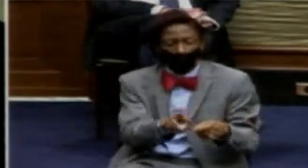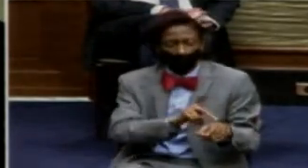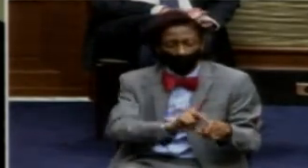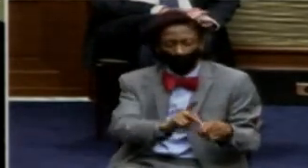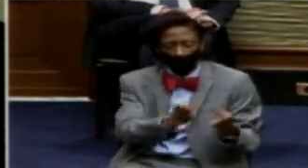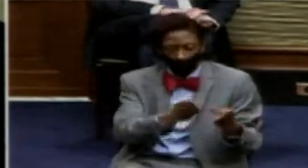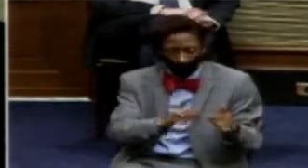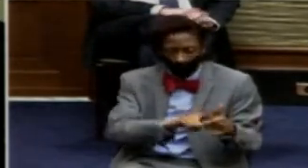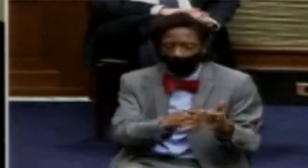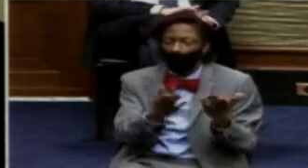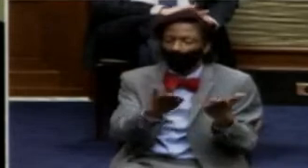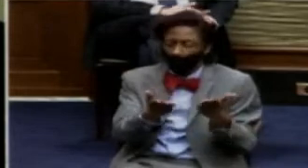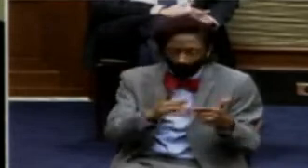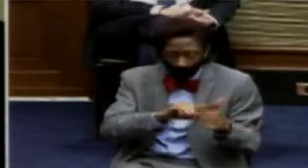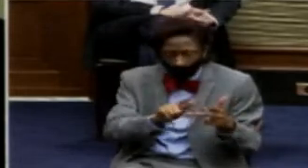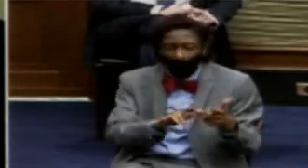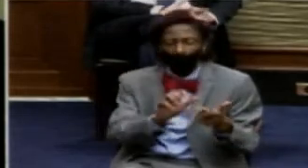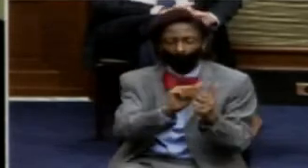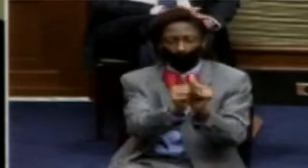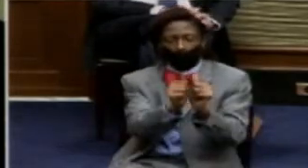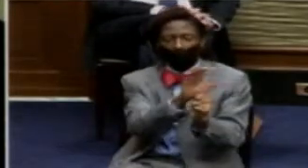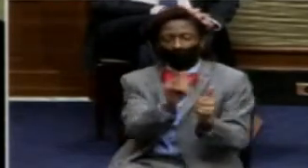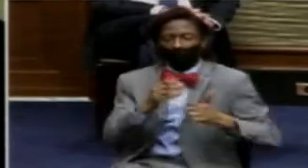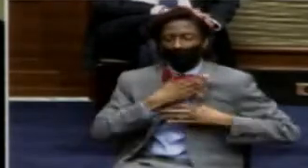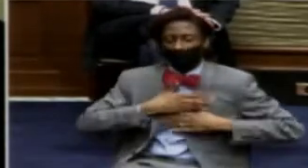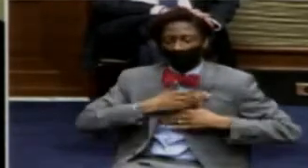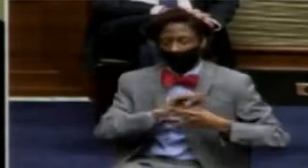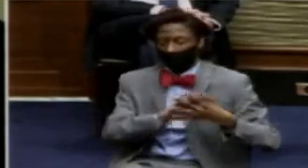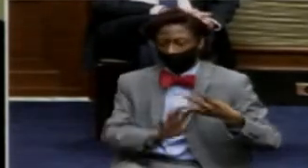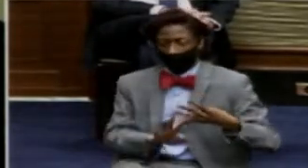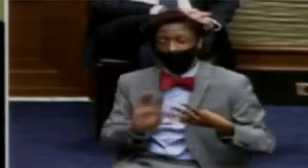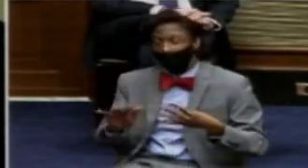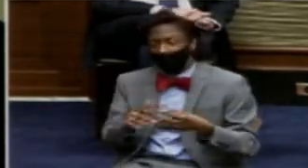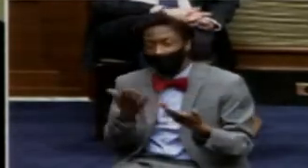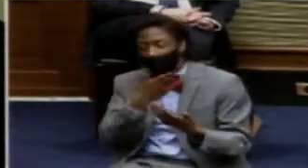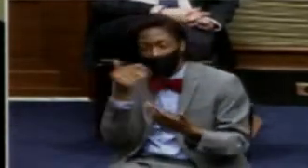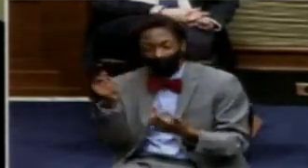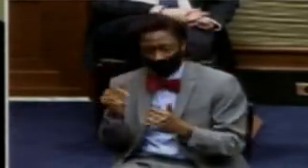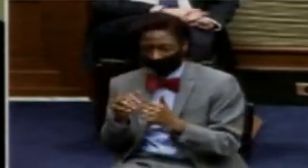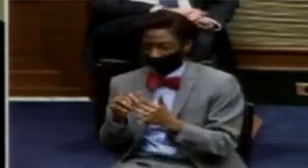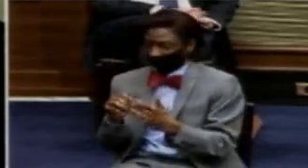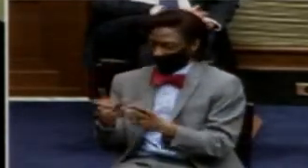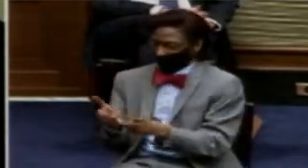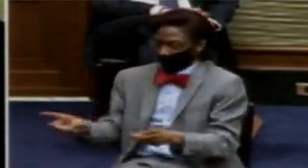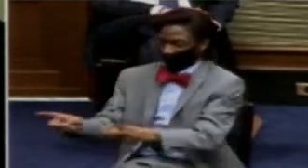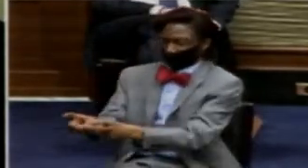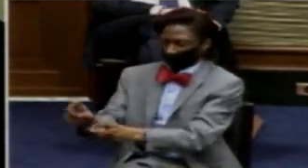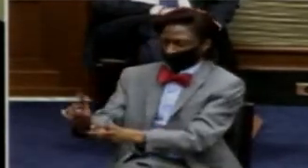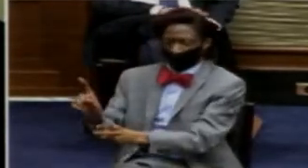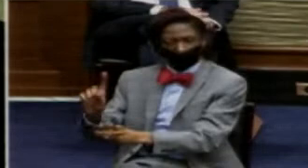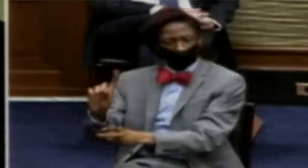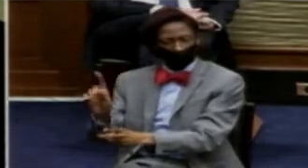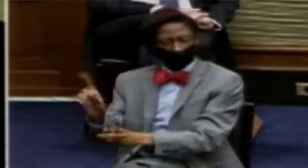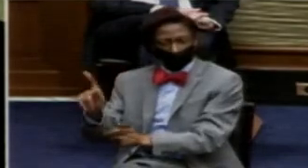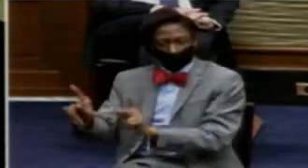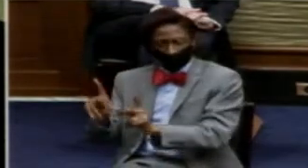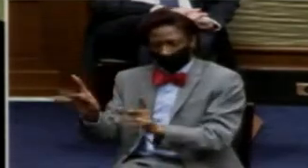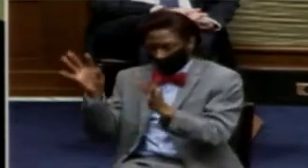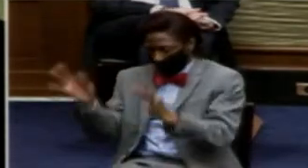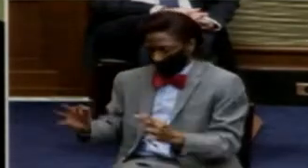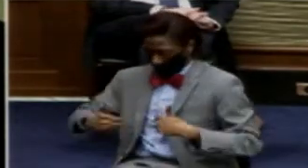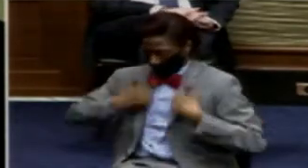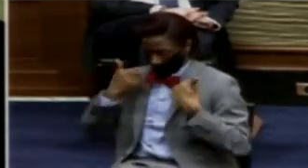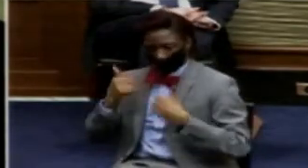hospitality, sports, and entertainment. The district is a destination where people choose to live, work, and play, with 5 major sports